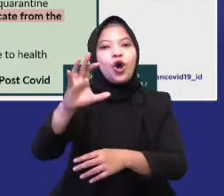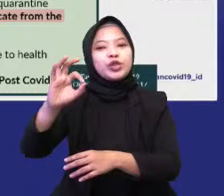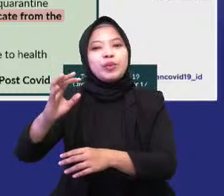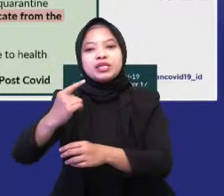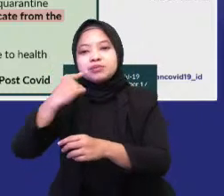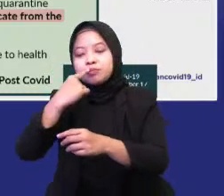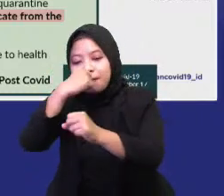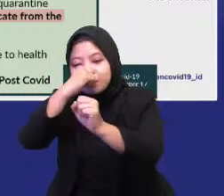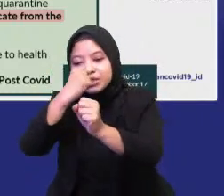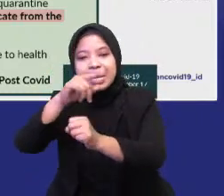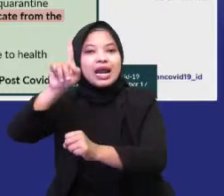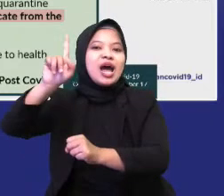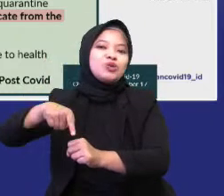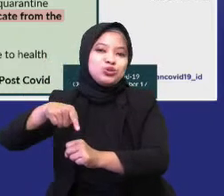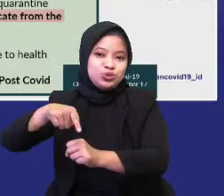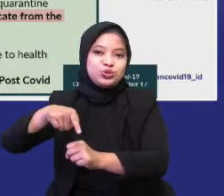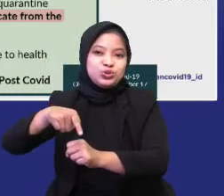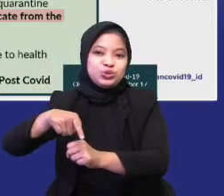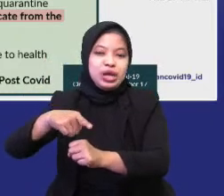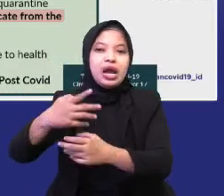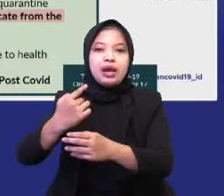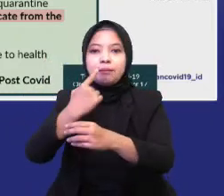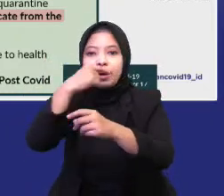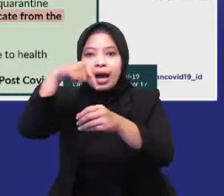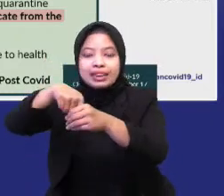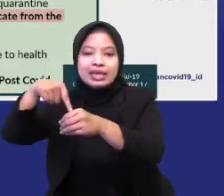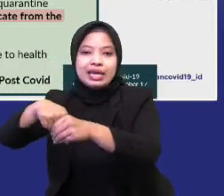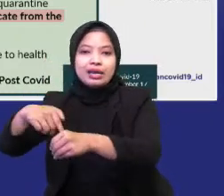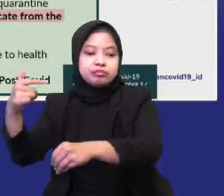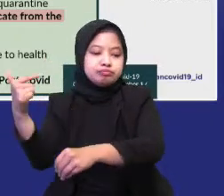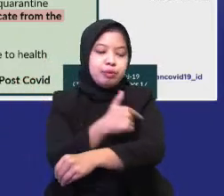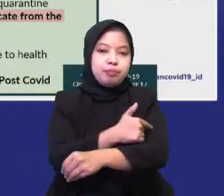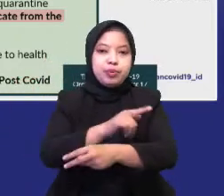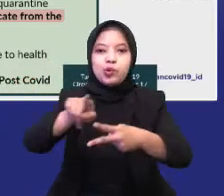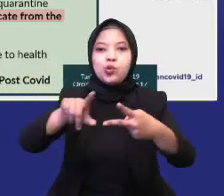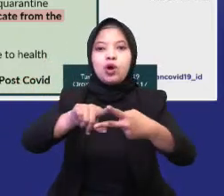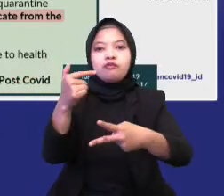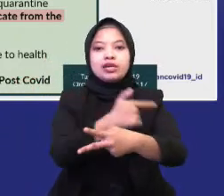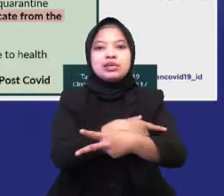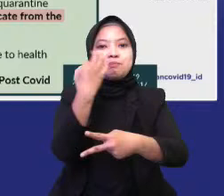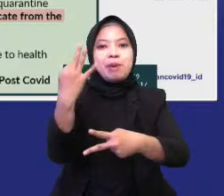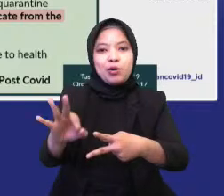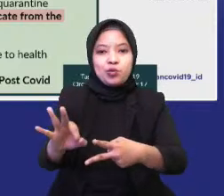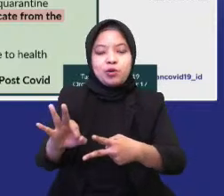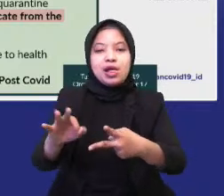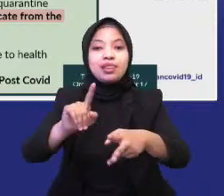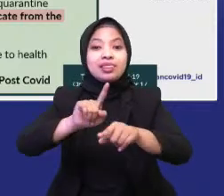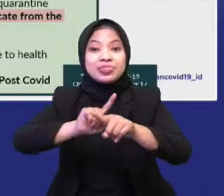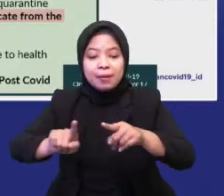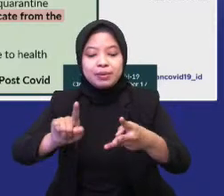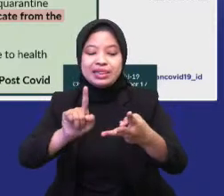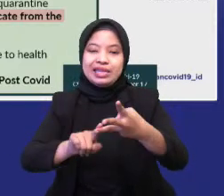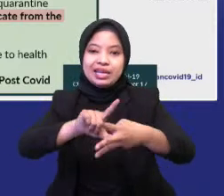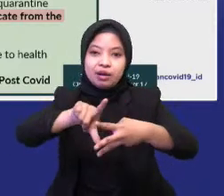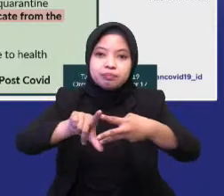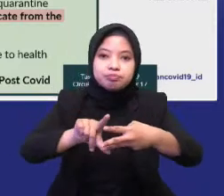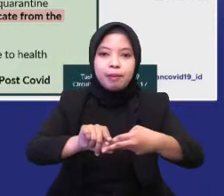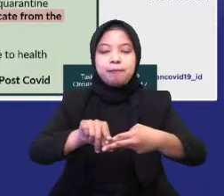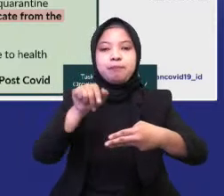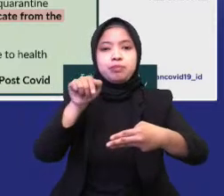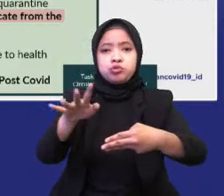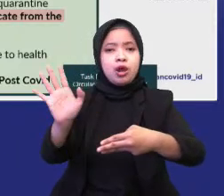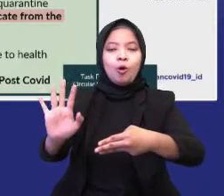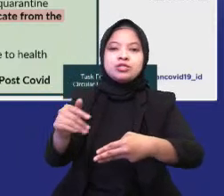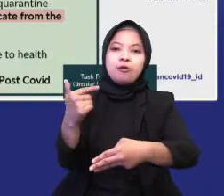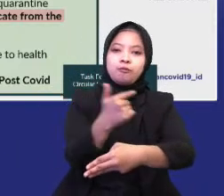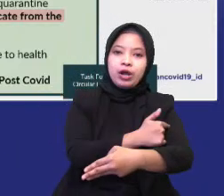3 times 24 hours before departure. And third, those who have just been